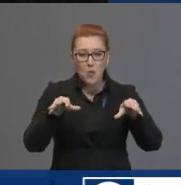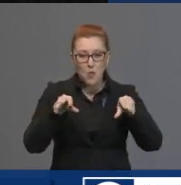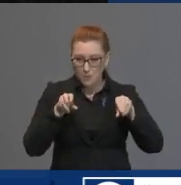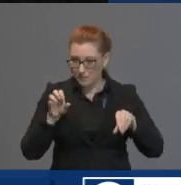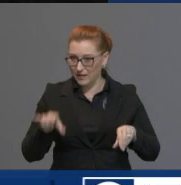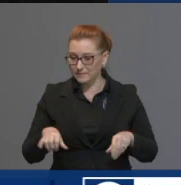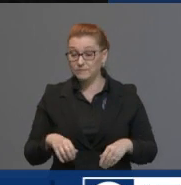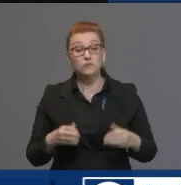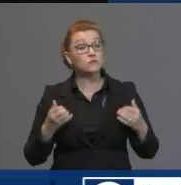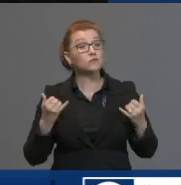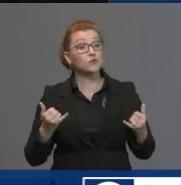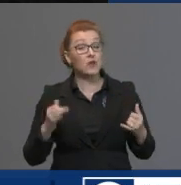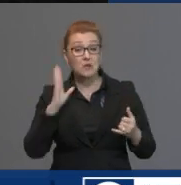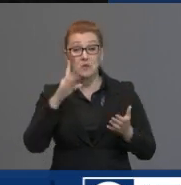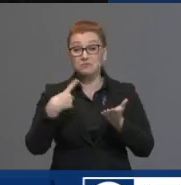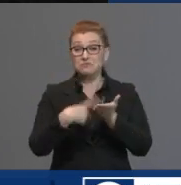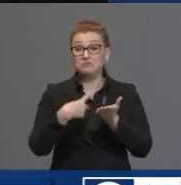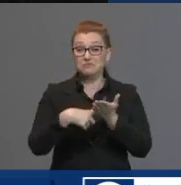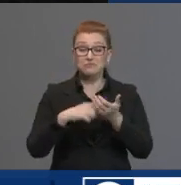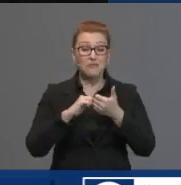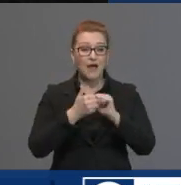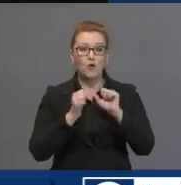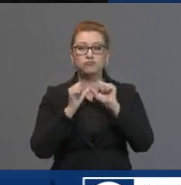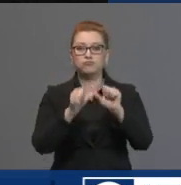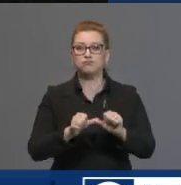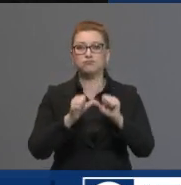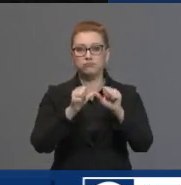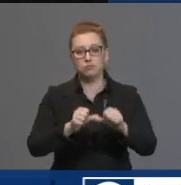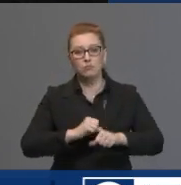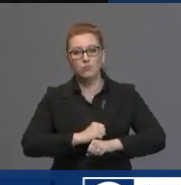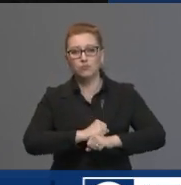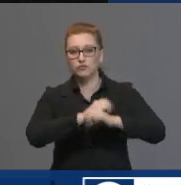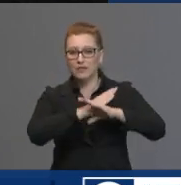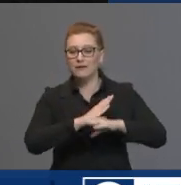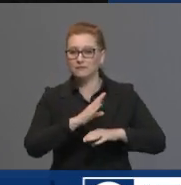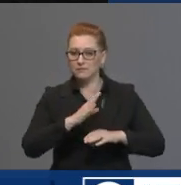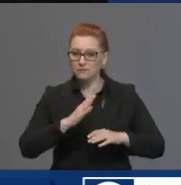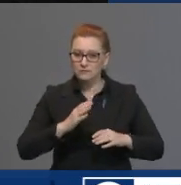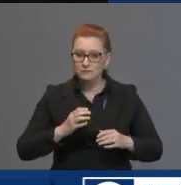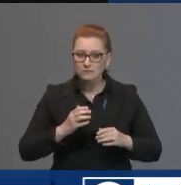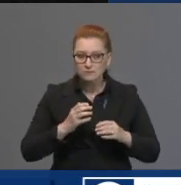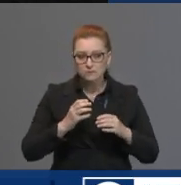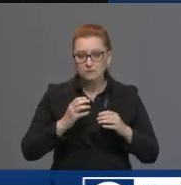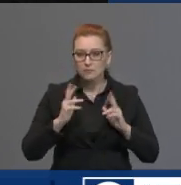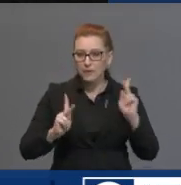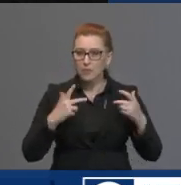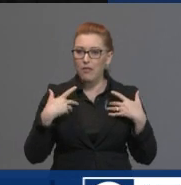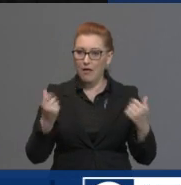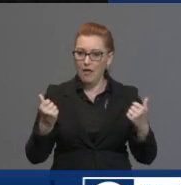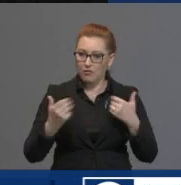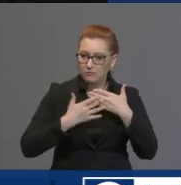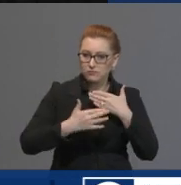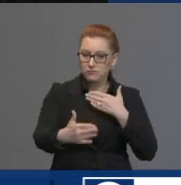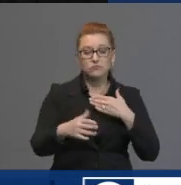we're going to talk about how we're going to continue to protect life going forward, and we're going to talk a bit